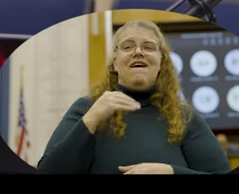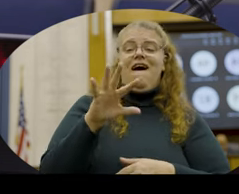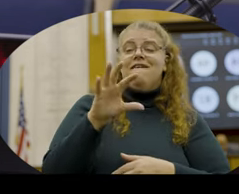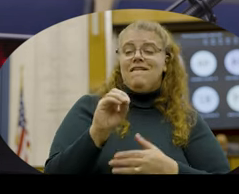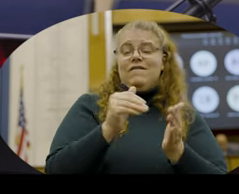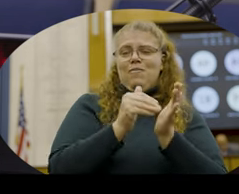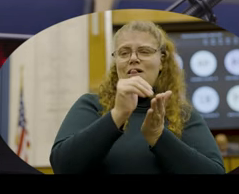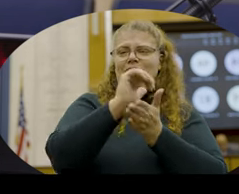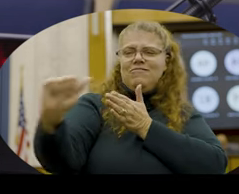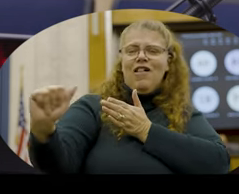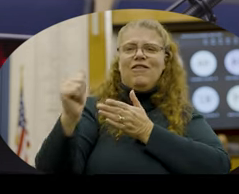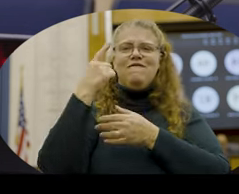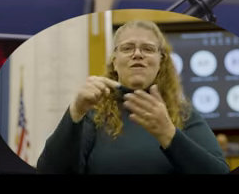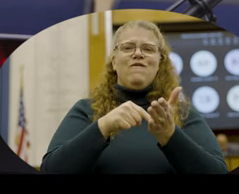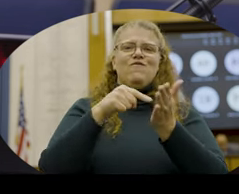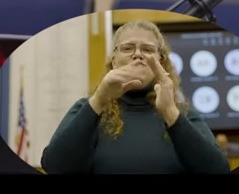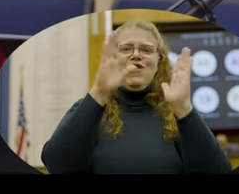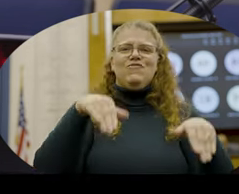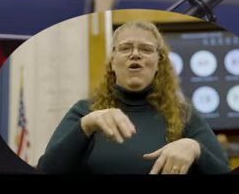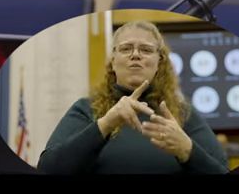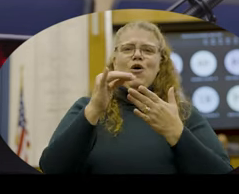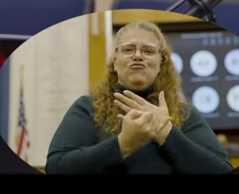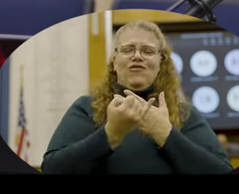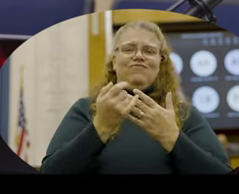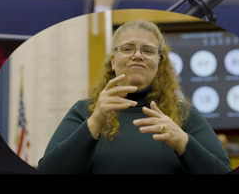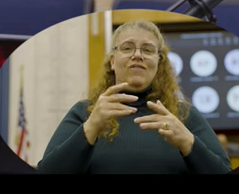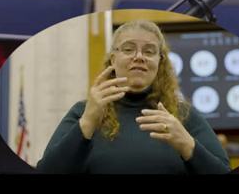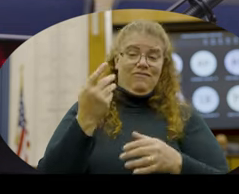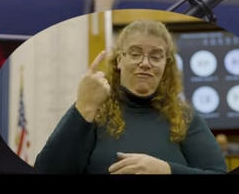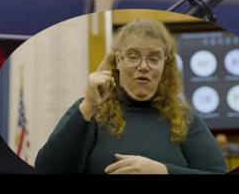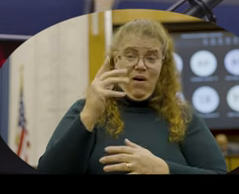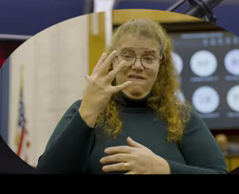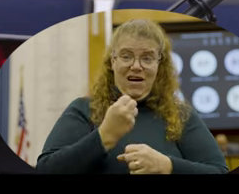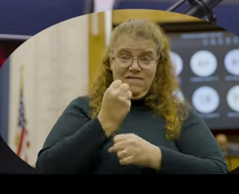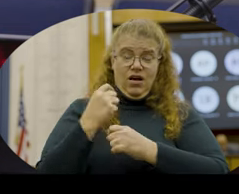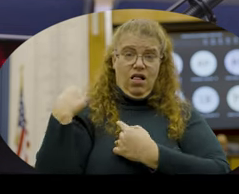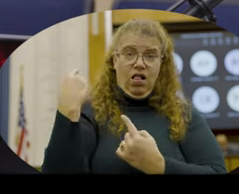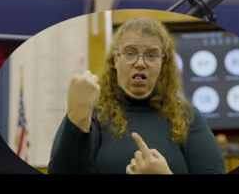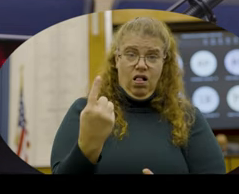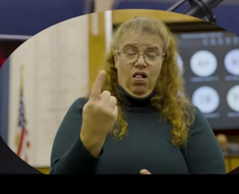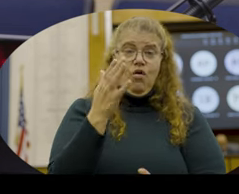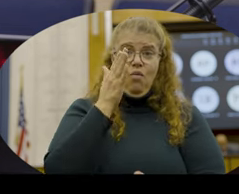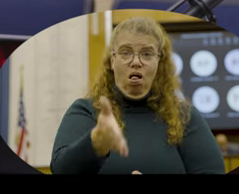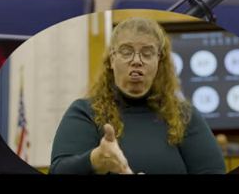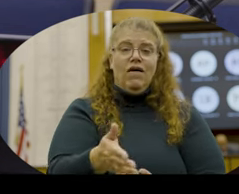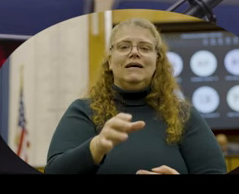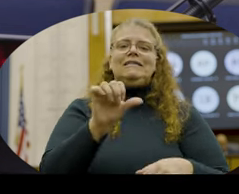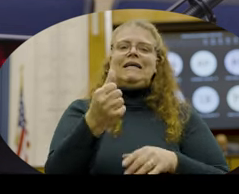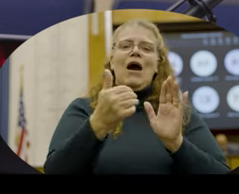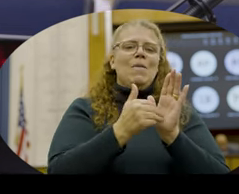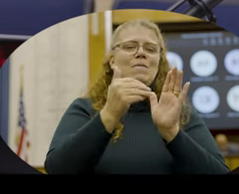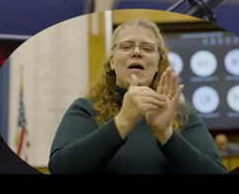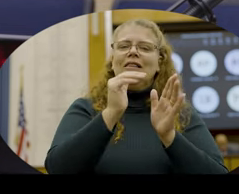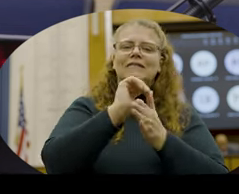$50 million for affordable housing projects over the course of the next 5 years. I'm designating $10